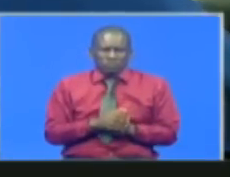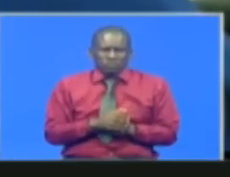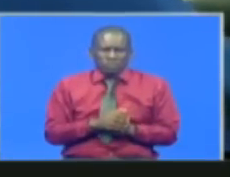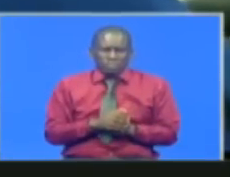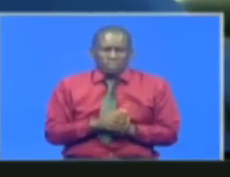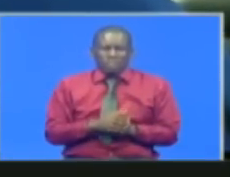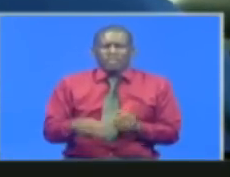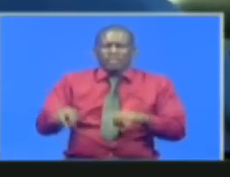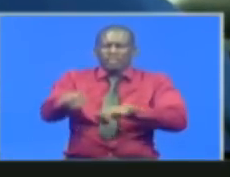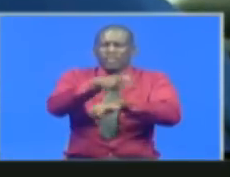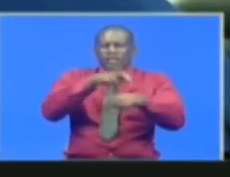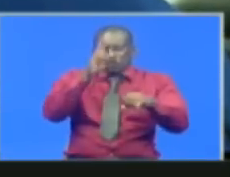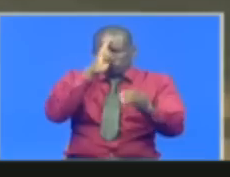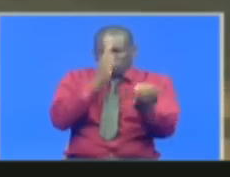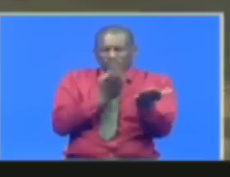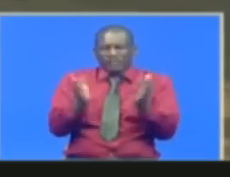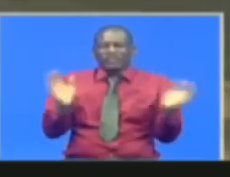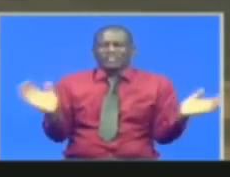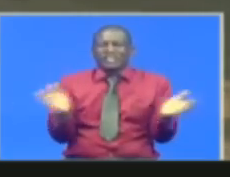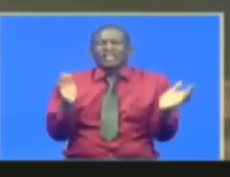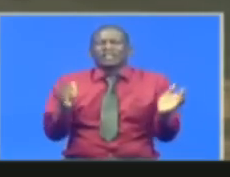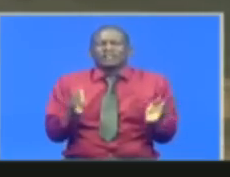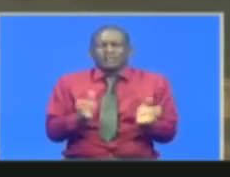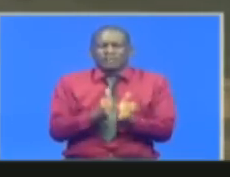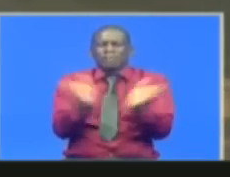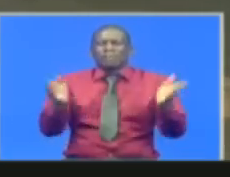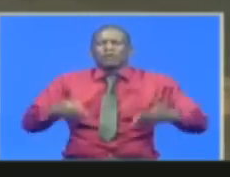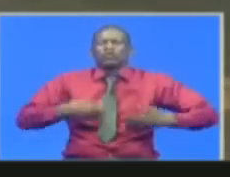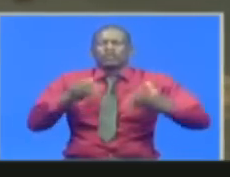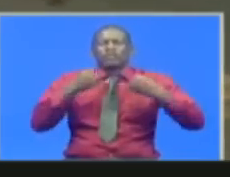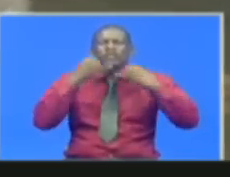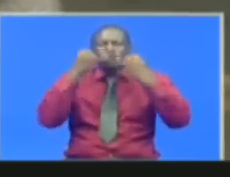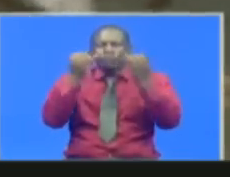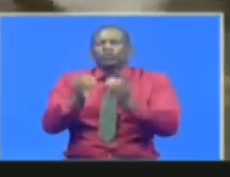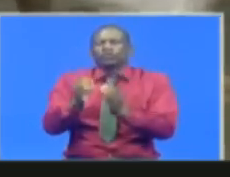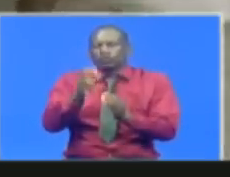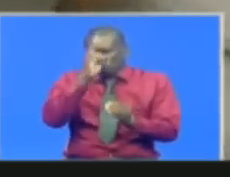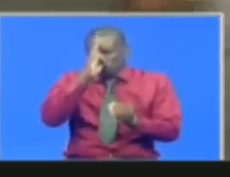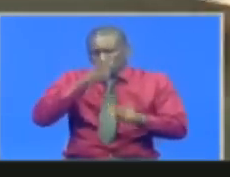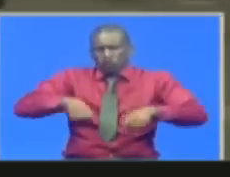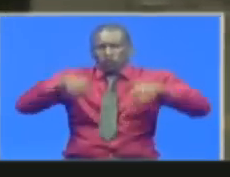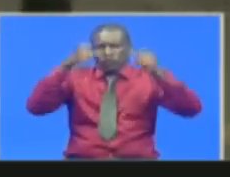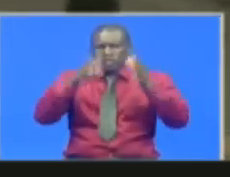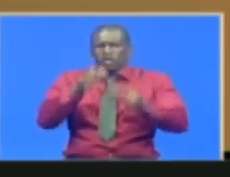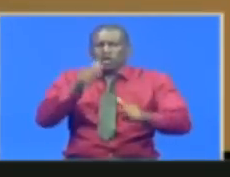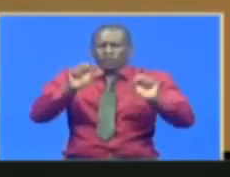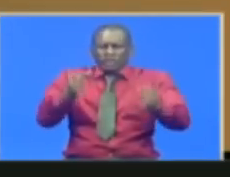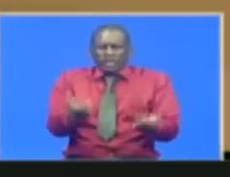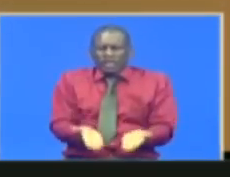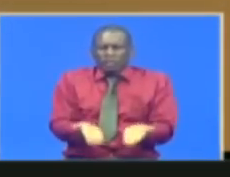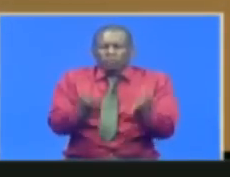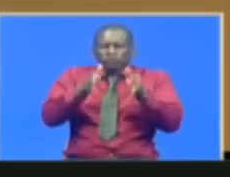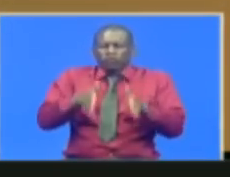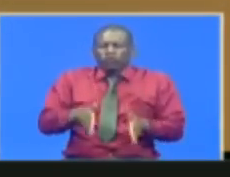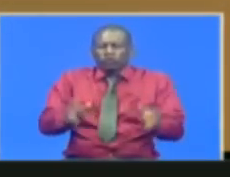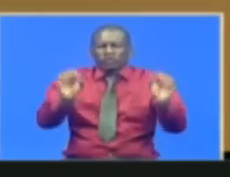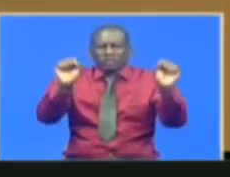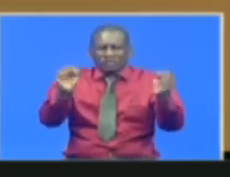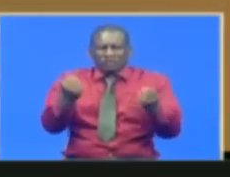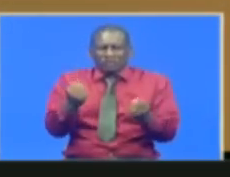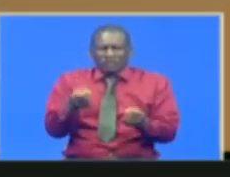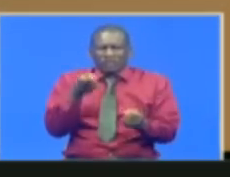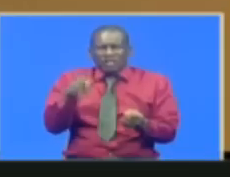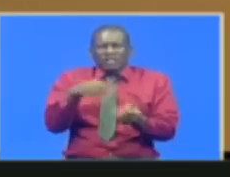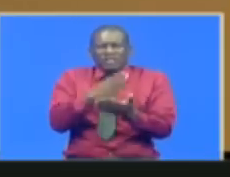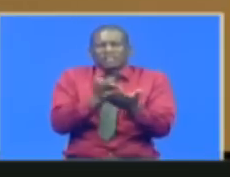The National Police Service is encouraging the public to give out information to security officers that could improve road safety. This is something that is